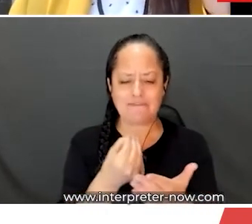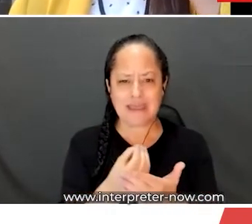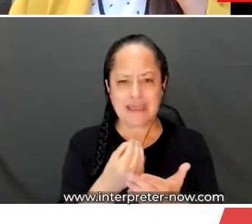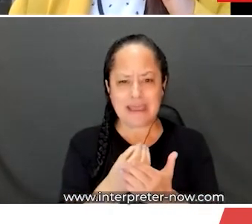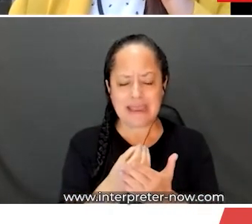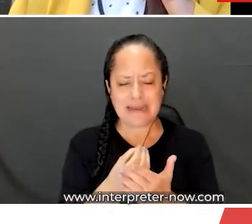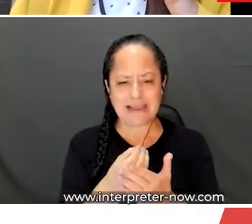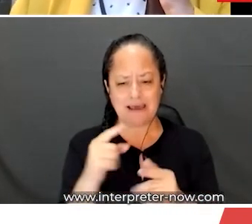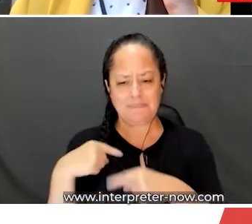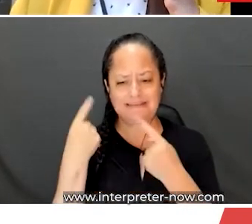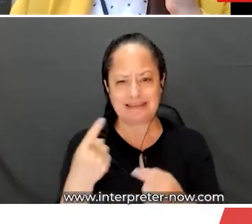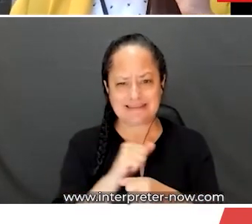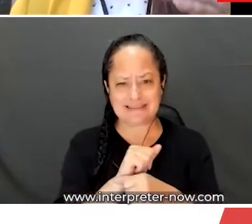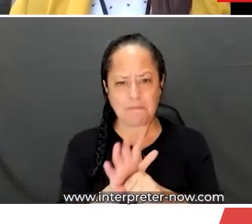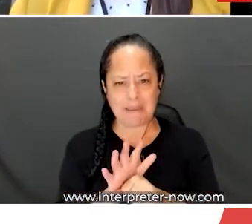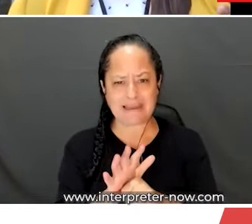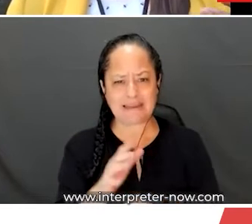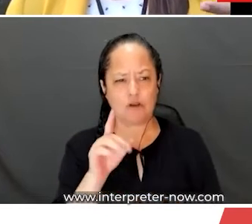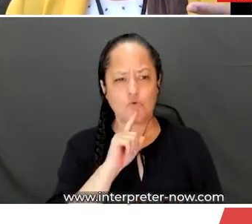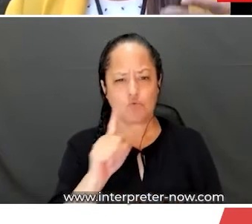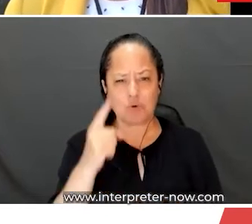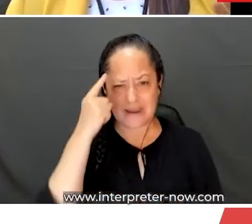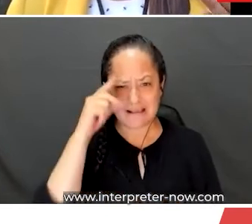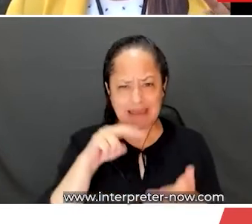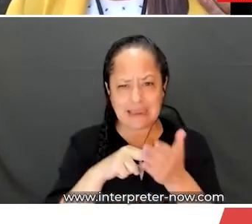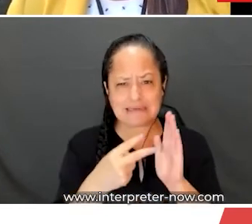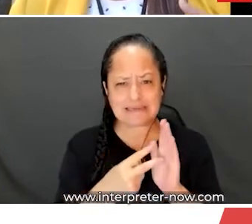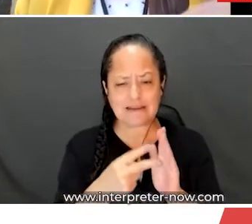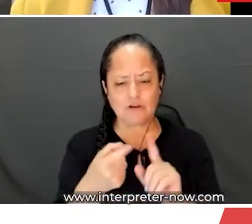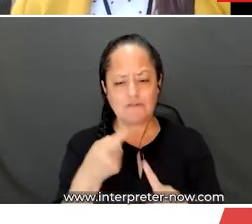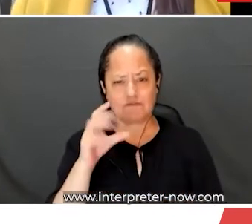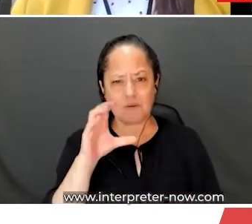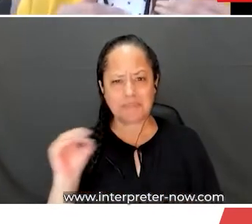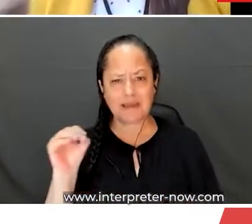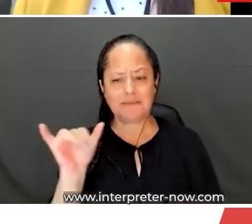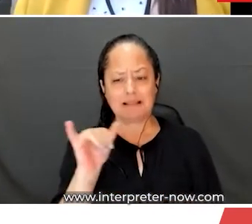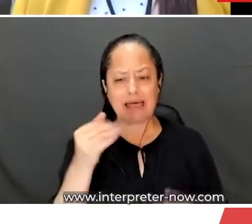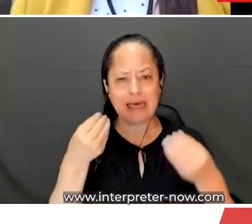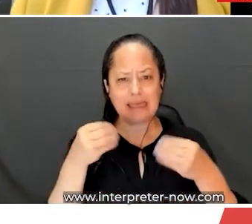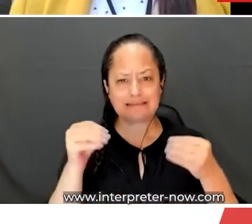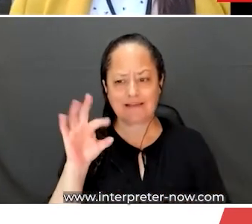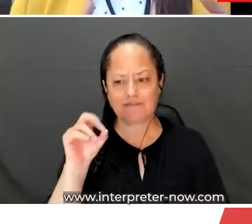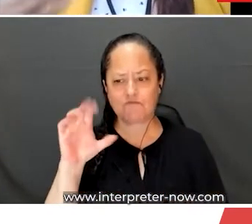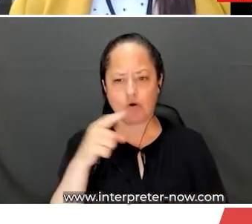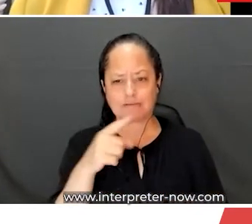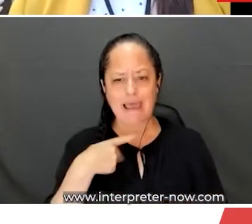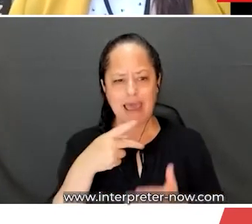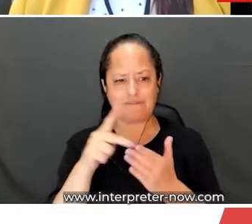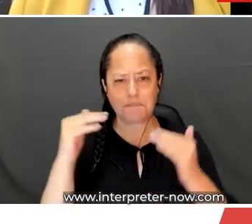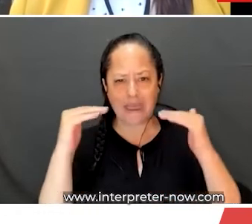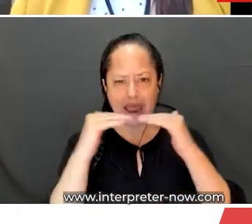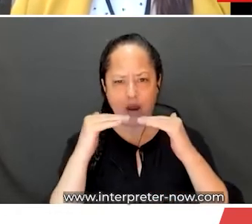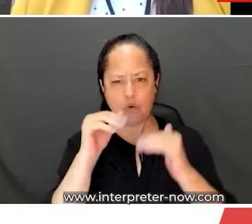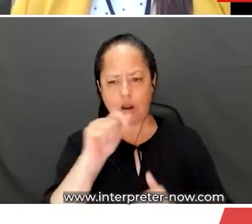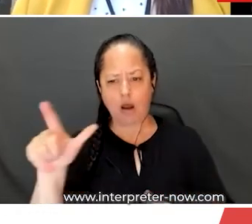And so I think there needs to be some real intentionality from these companies, just like Salesforce, they're at pay equity for all of their